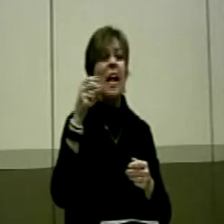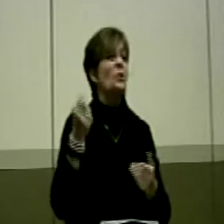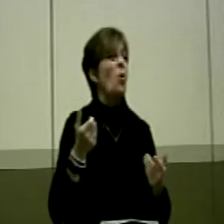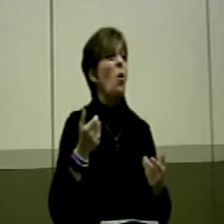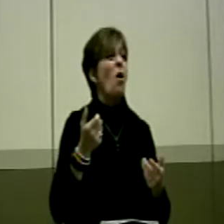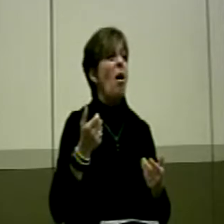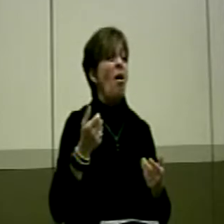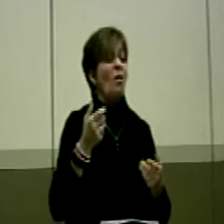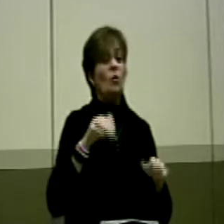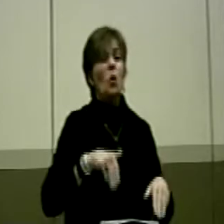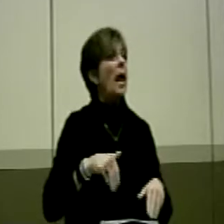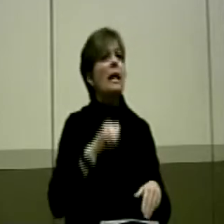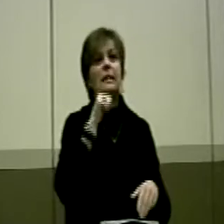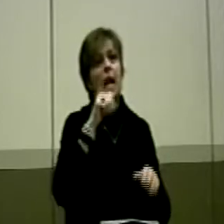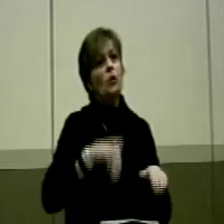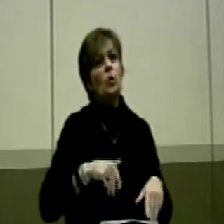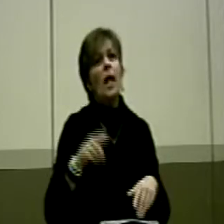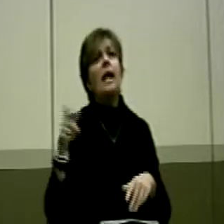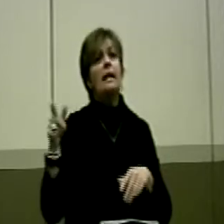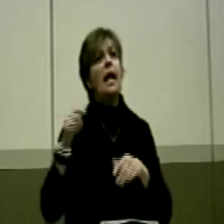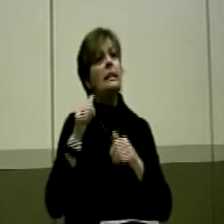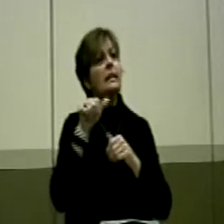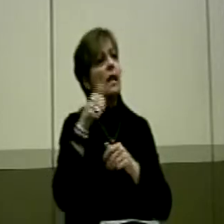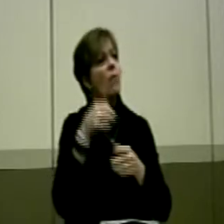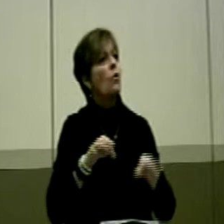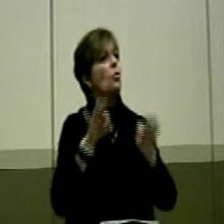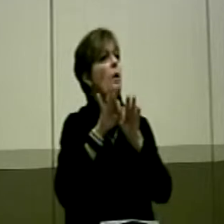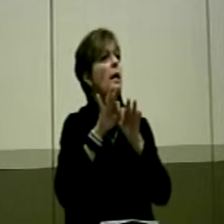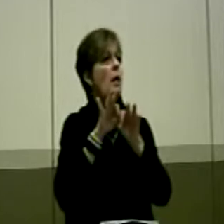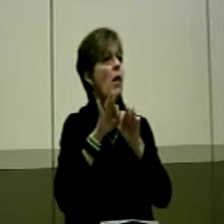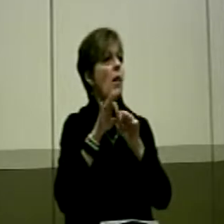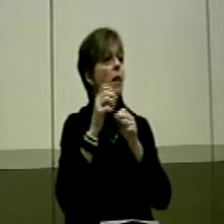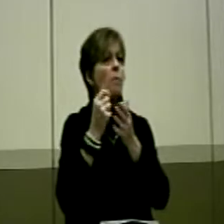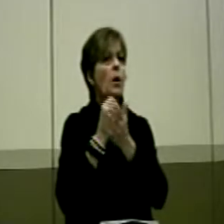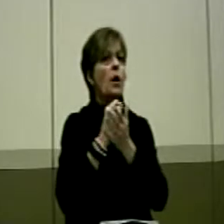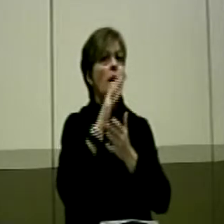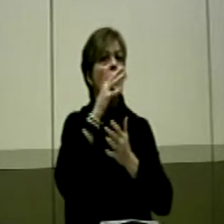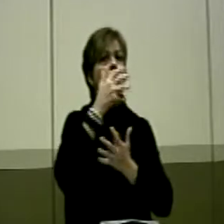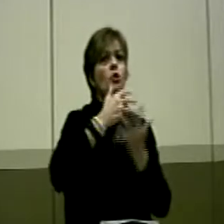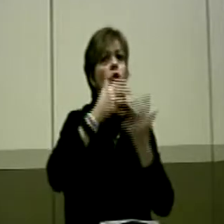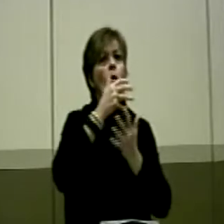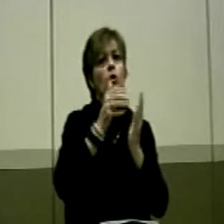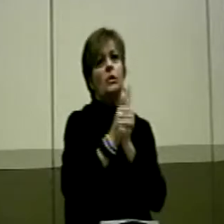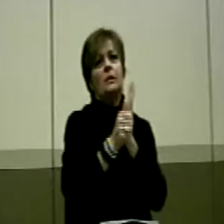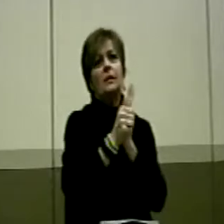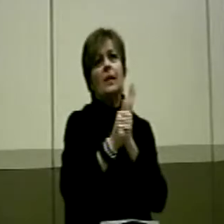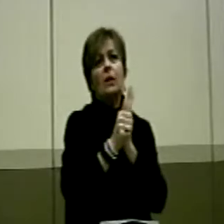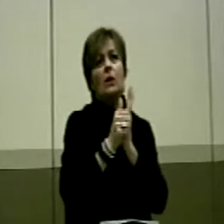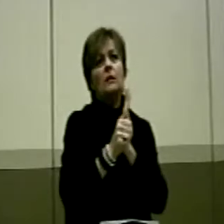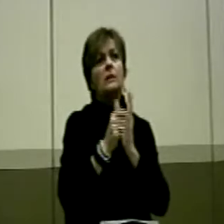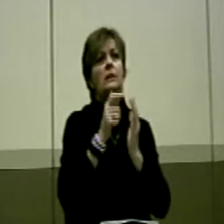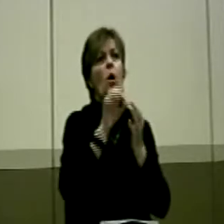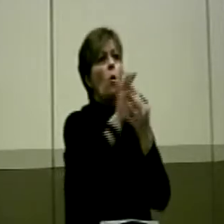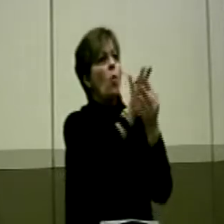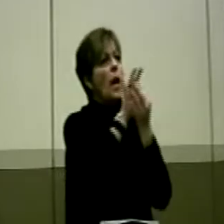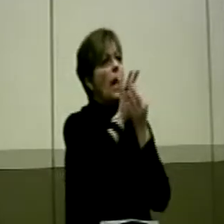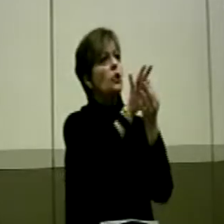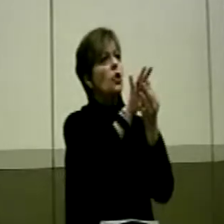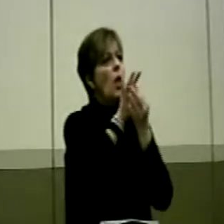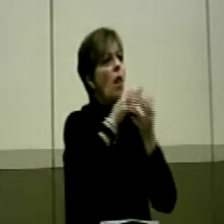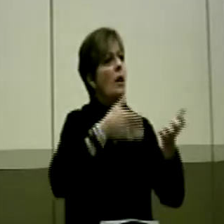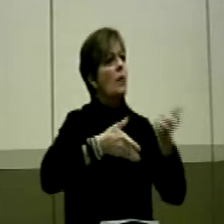especially when social skills and relational communication, that's so important. Entering